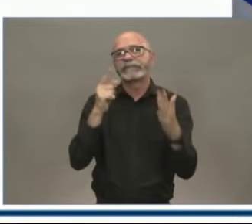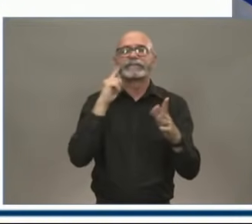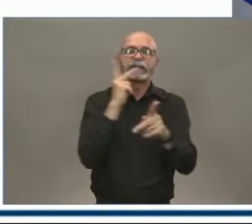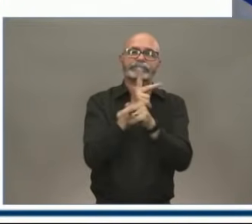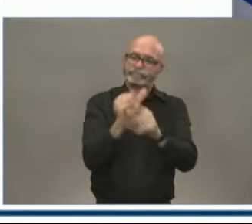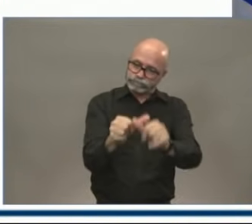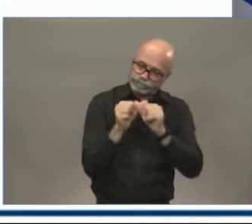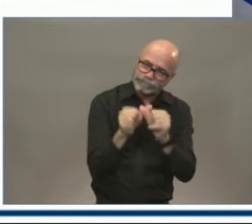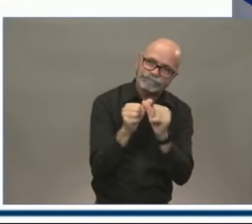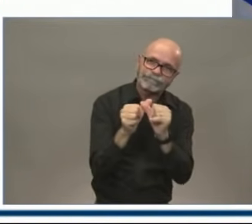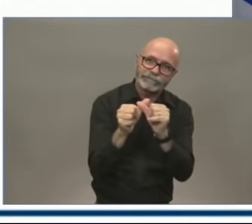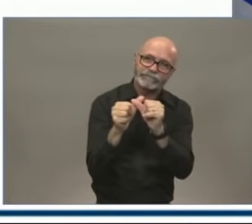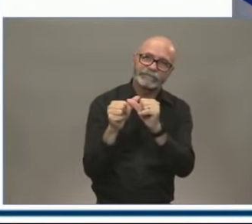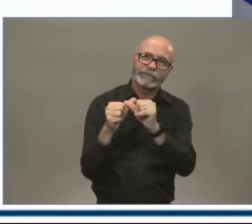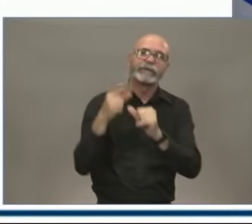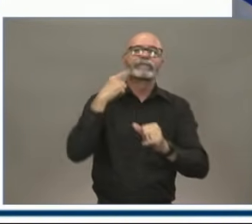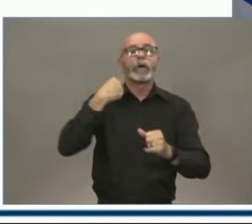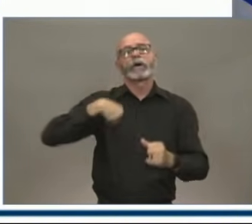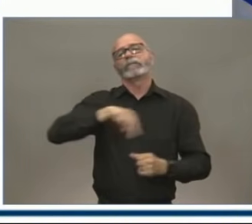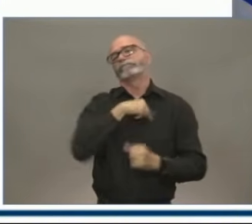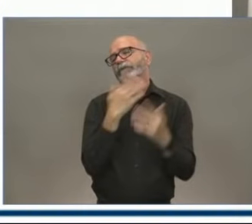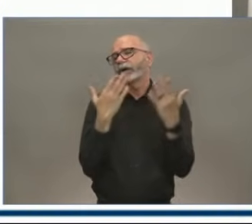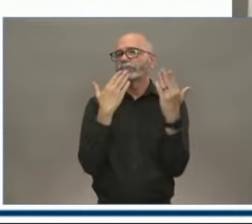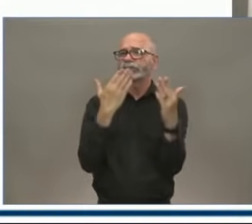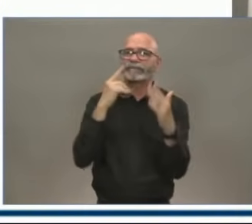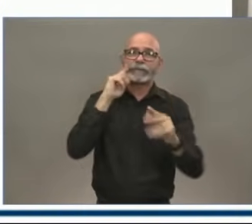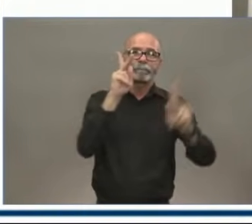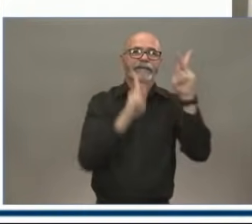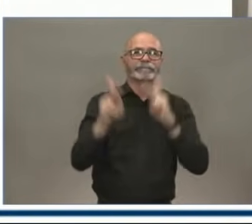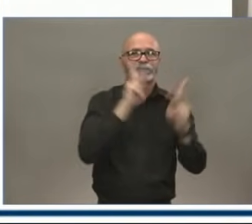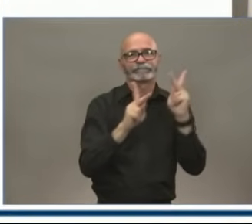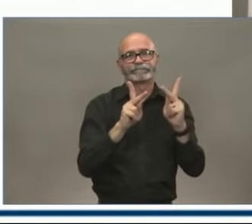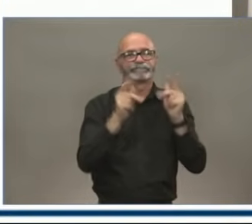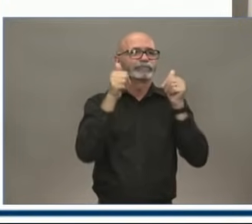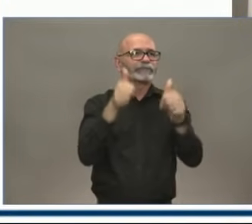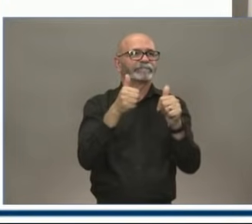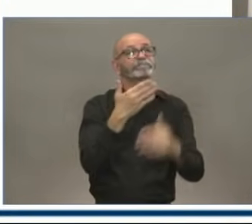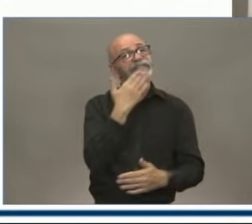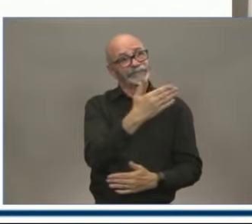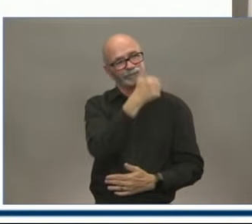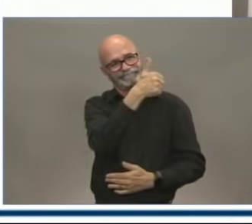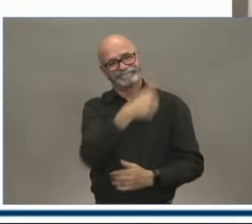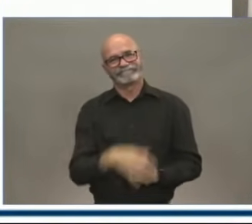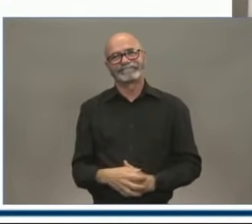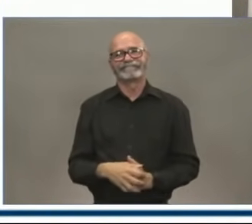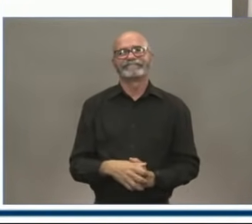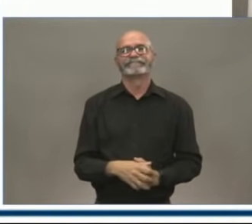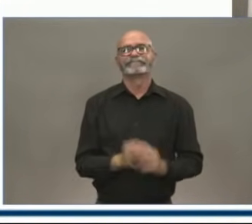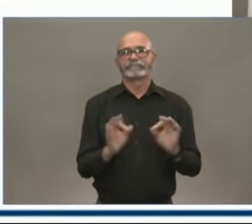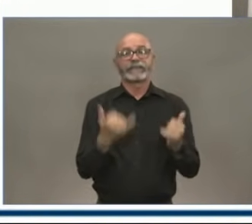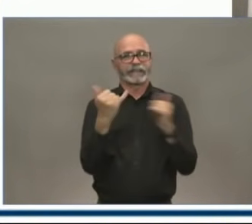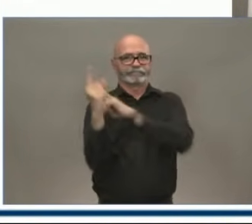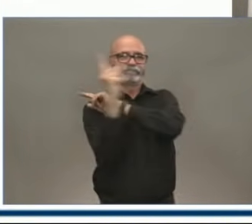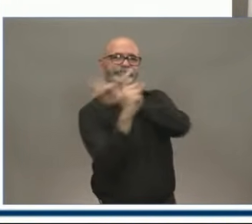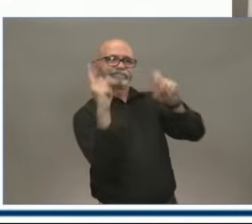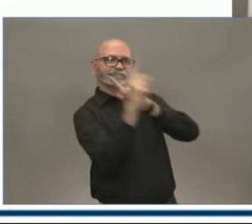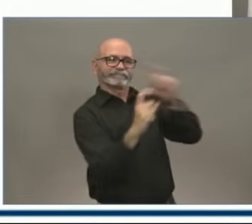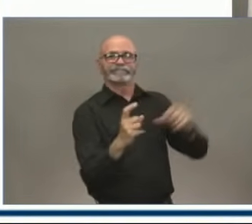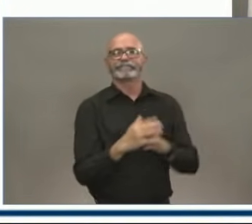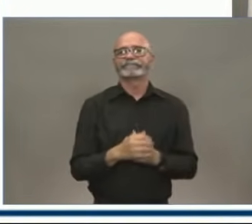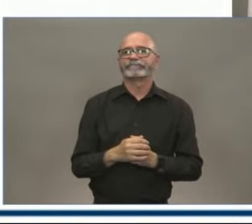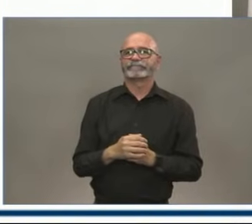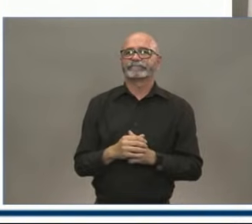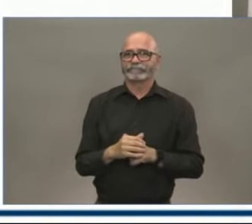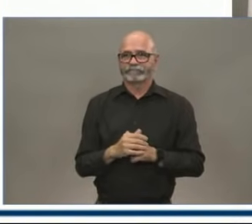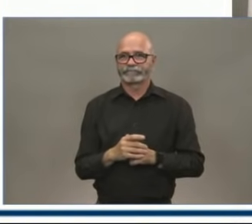thank you on behalf of all Nova Scotians. Chrissy. We'll take one question and one follow-up in the amount of time that we have for today. First question goes to Canadian